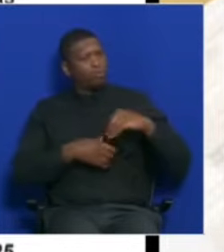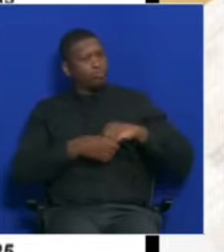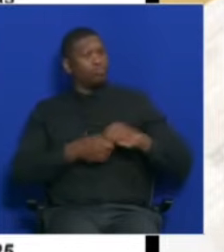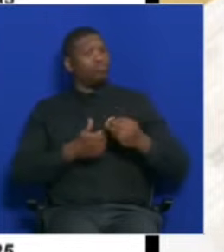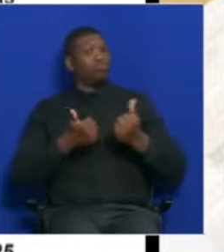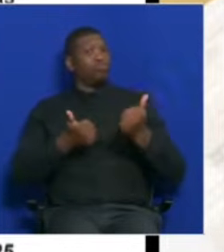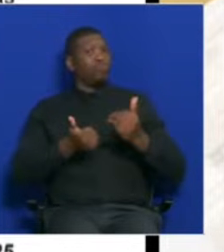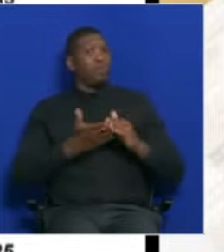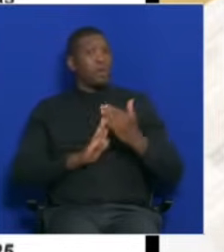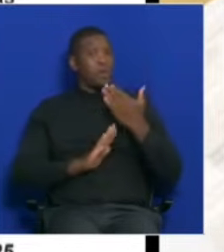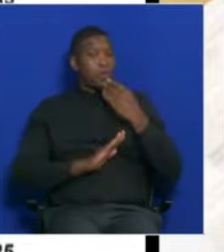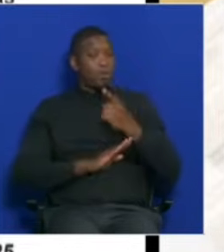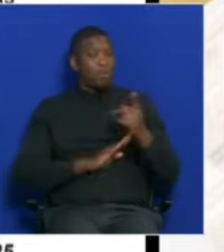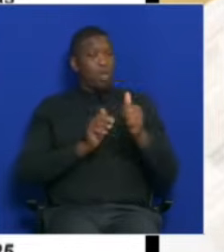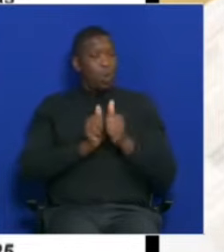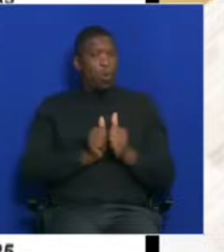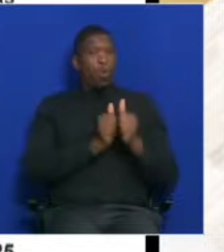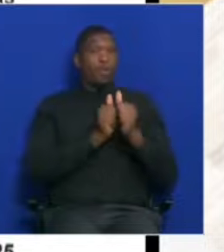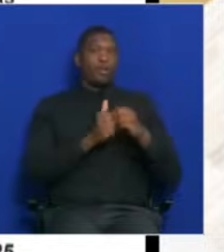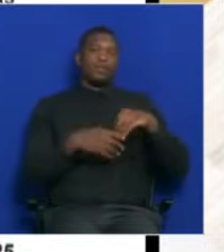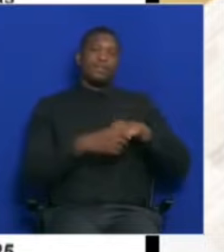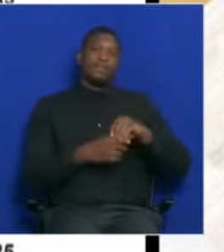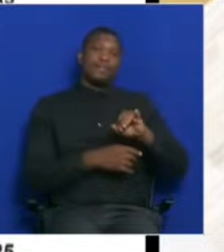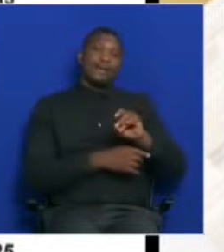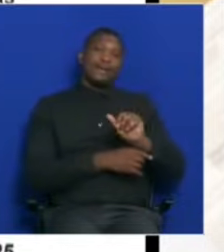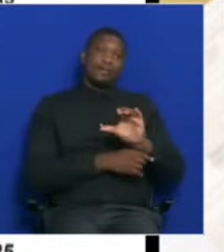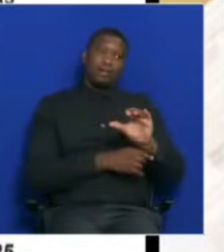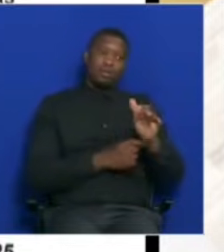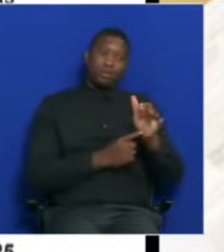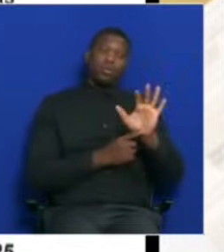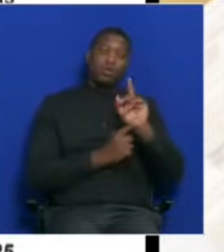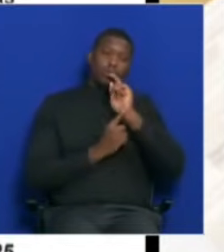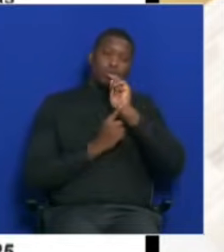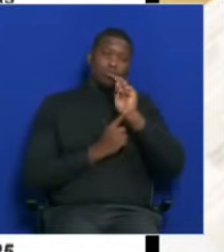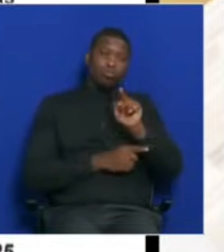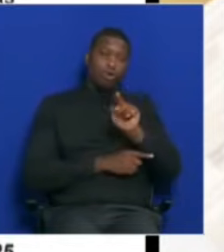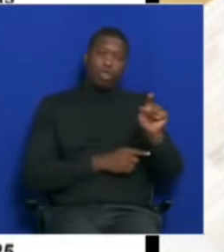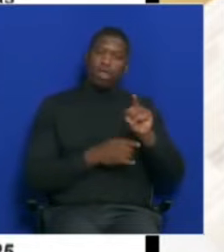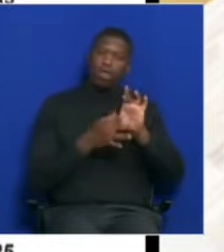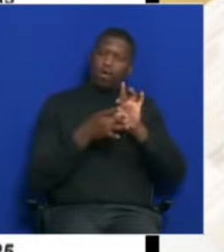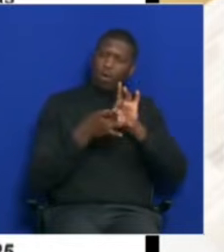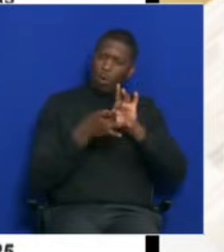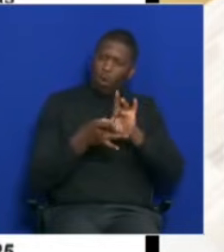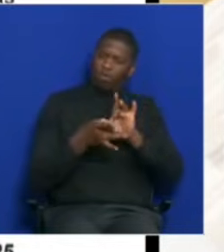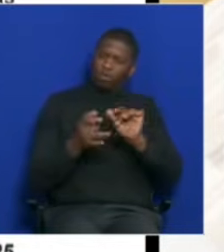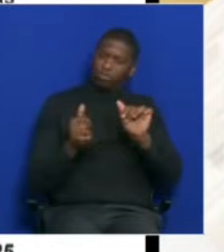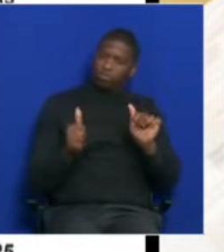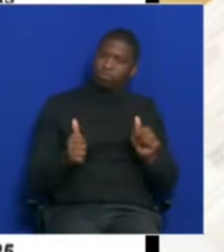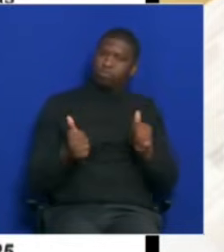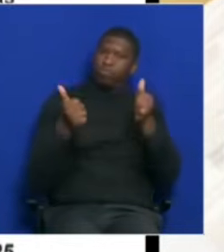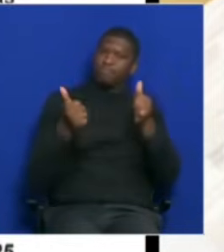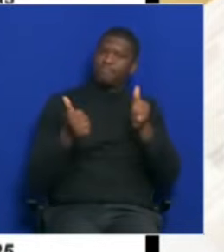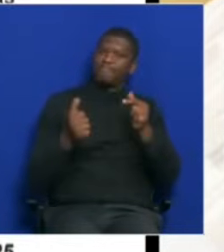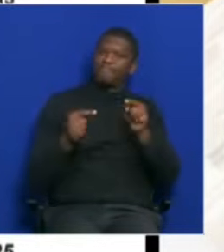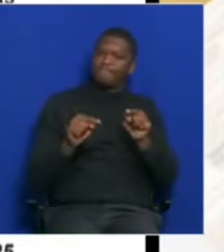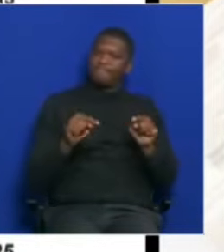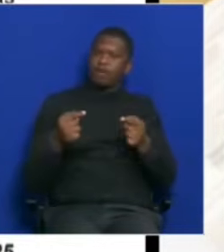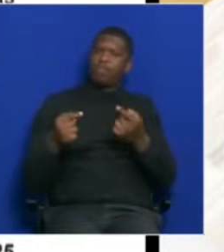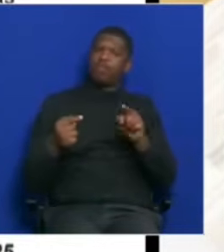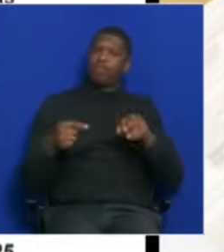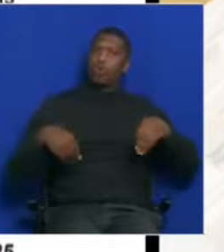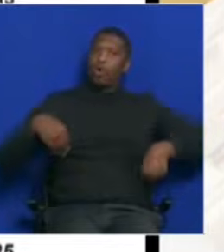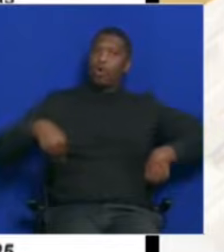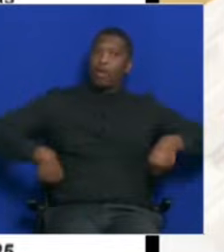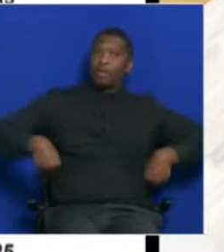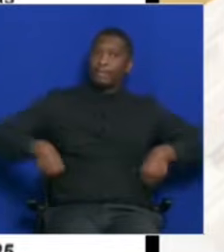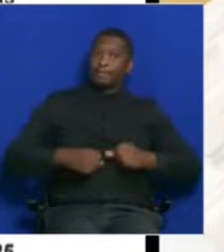at IDEC, which shows how committed they are to the fight against corruption. You left out good.